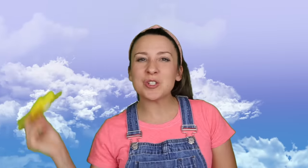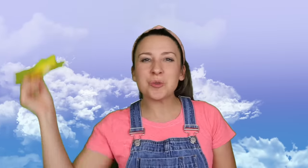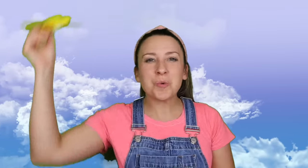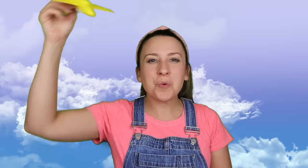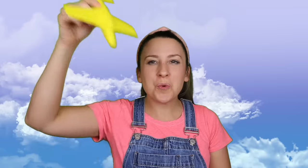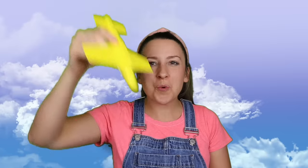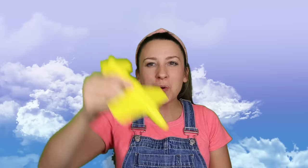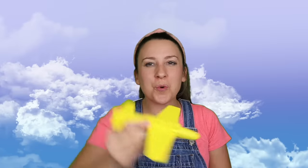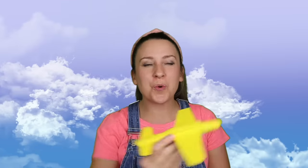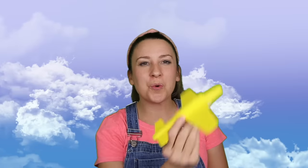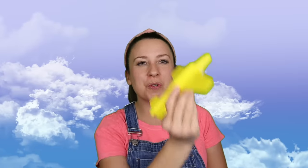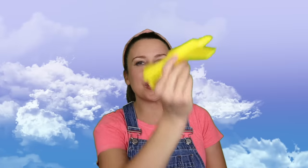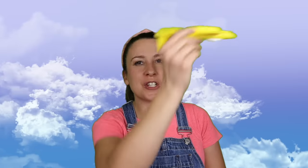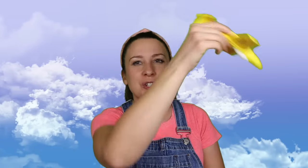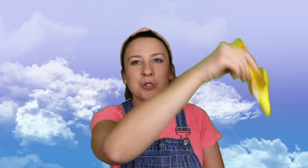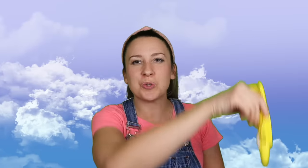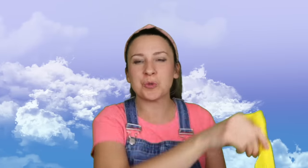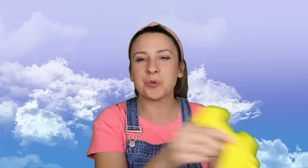air!